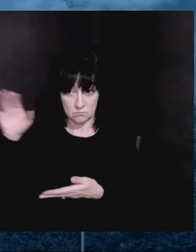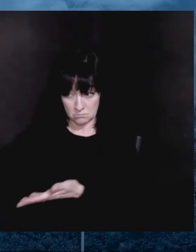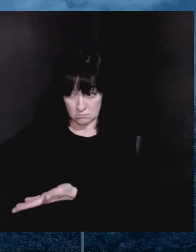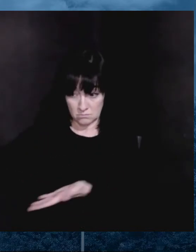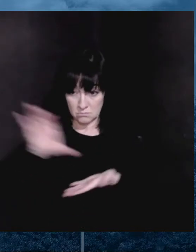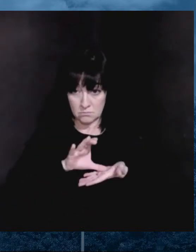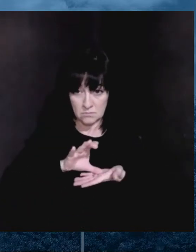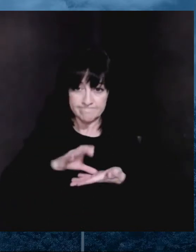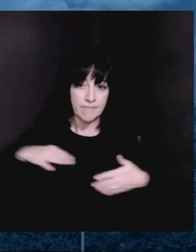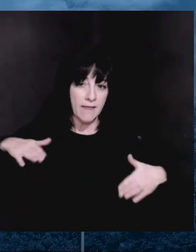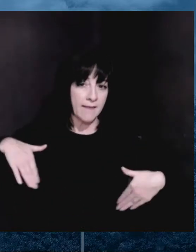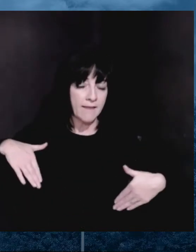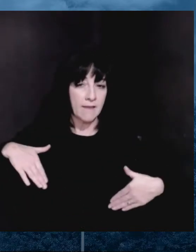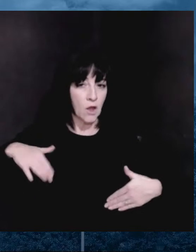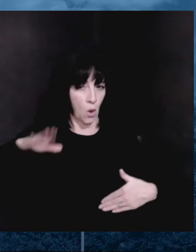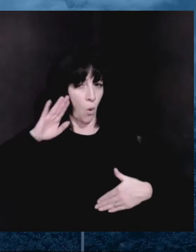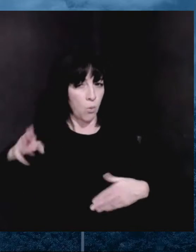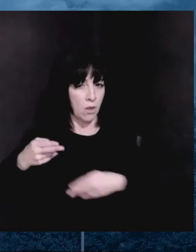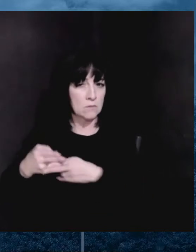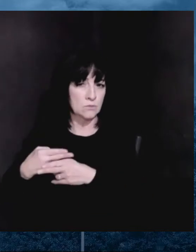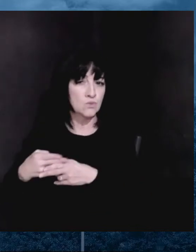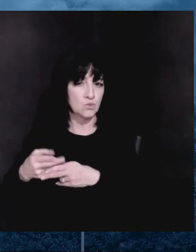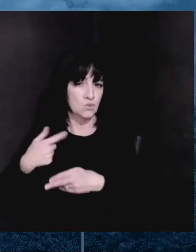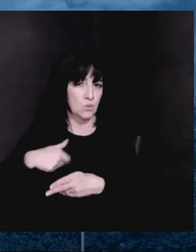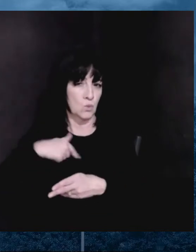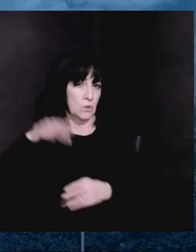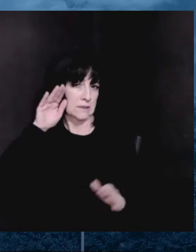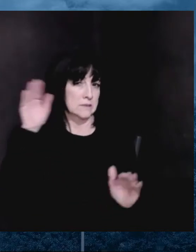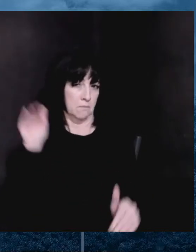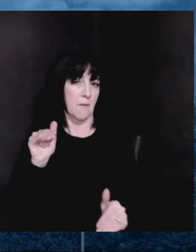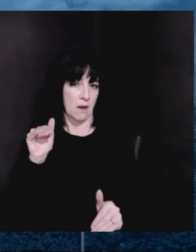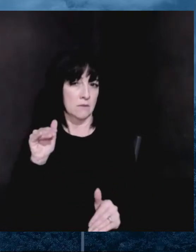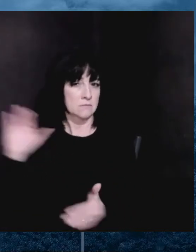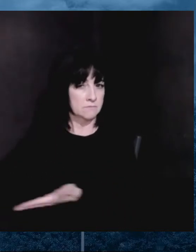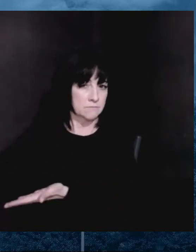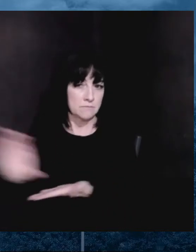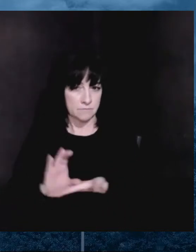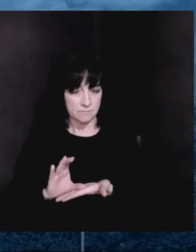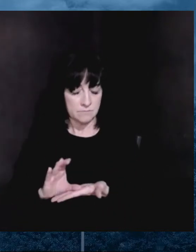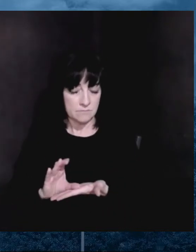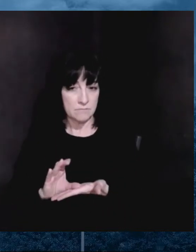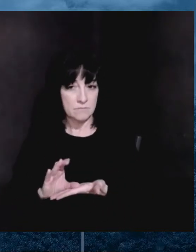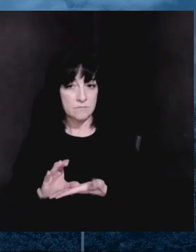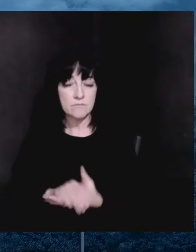and change as we move forward. We are certainly